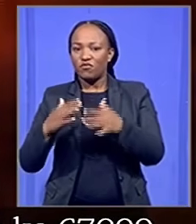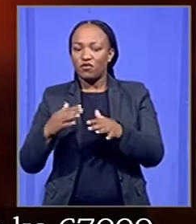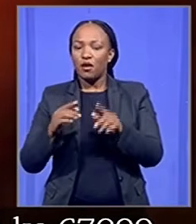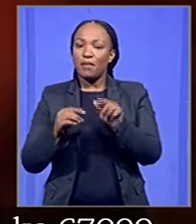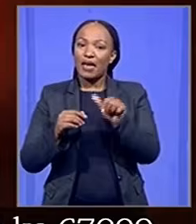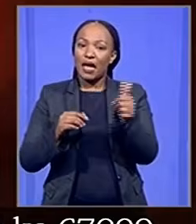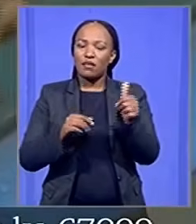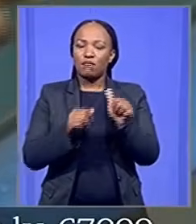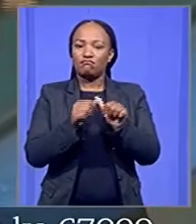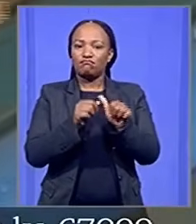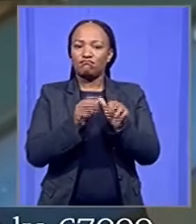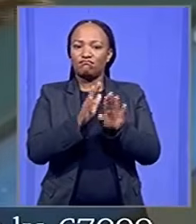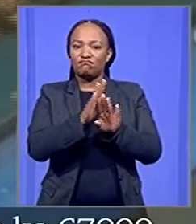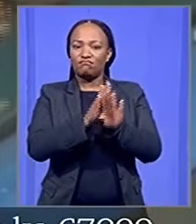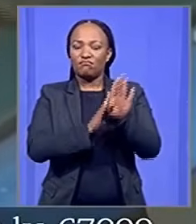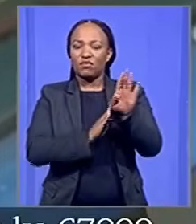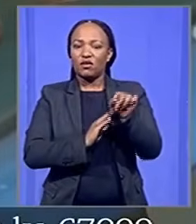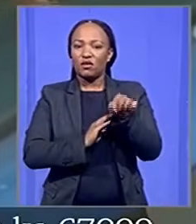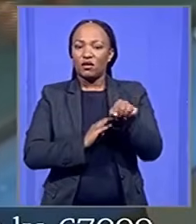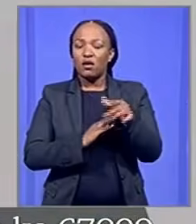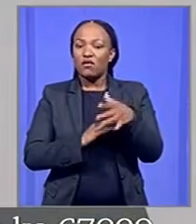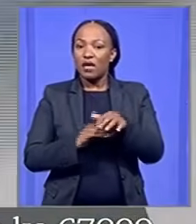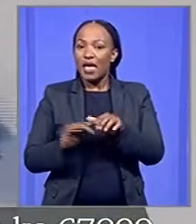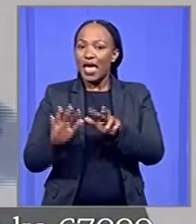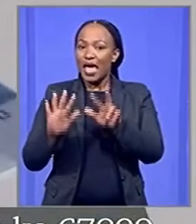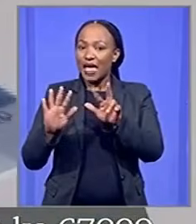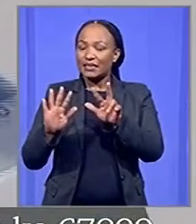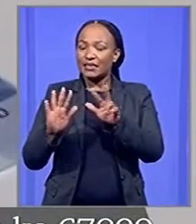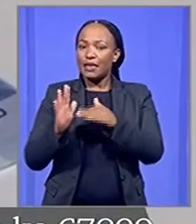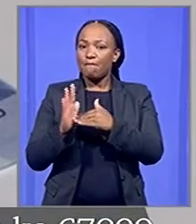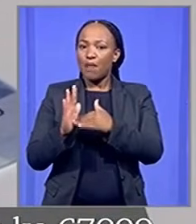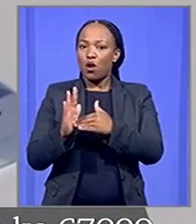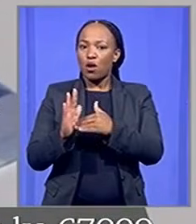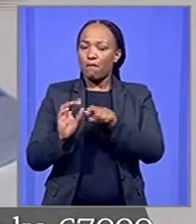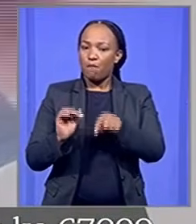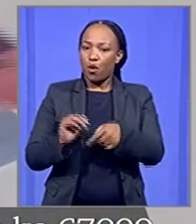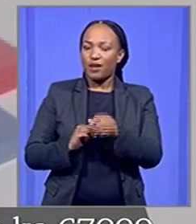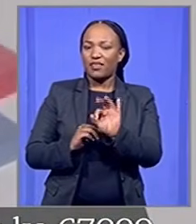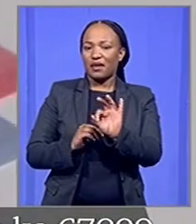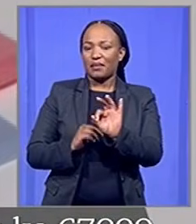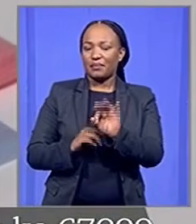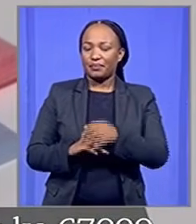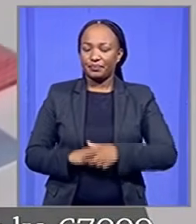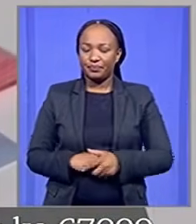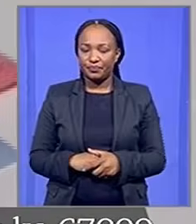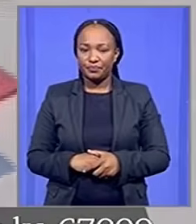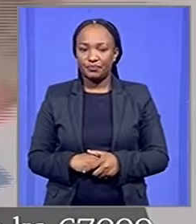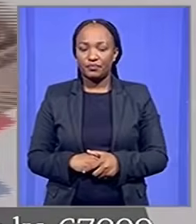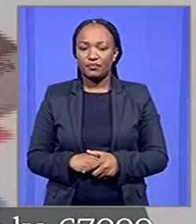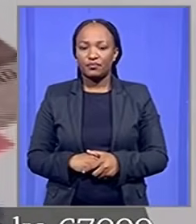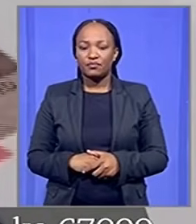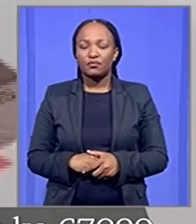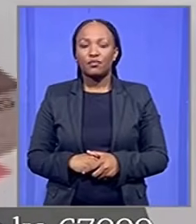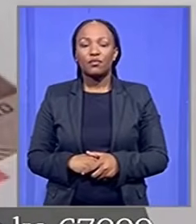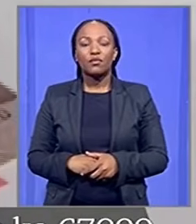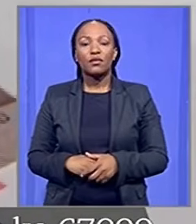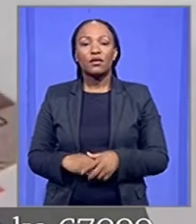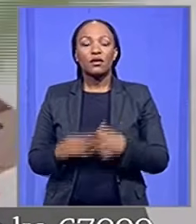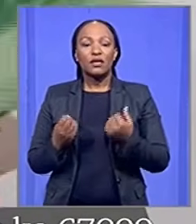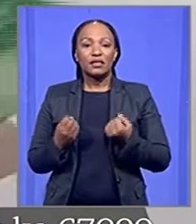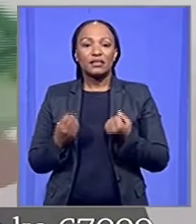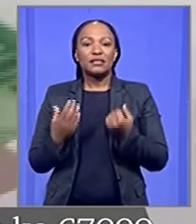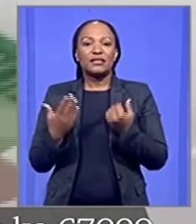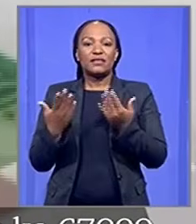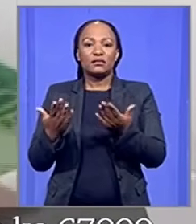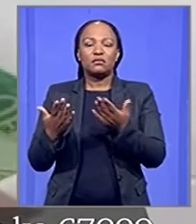diranta tse dibilione tse 9.3. However, there was an increase in business service industry. Year-on-year,